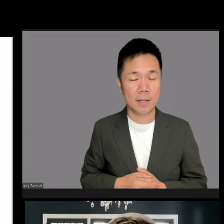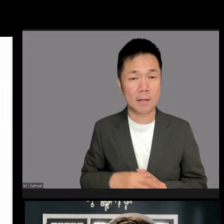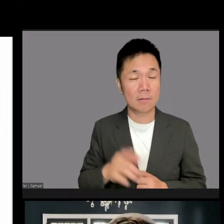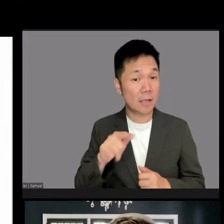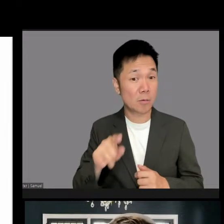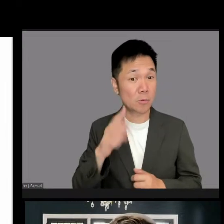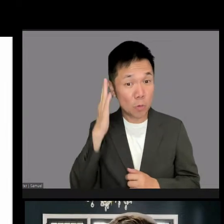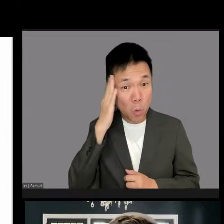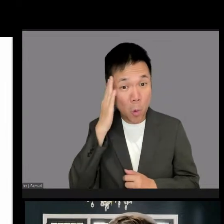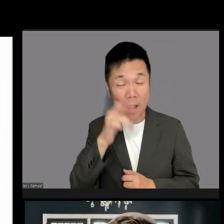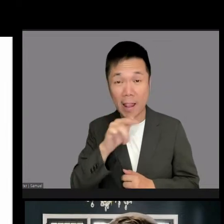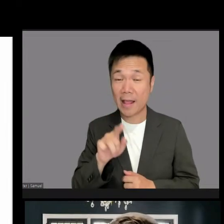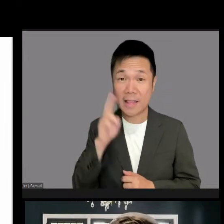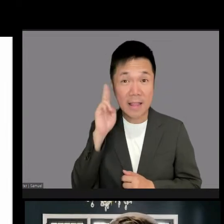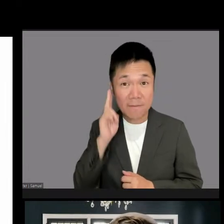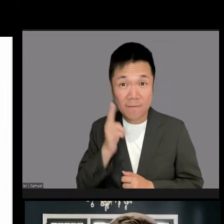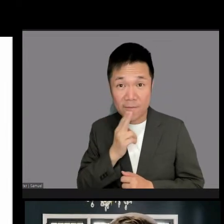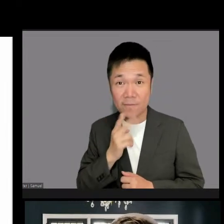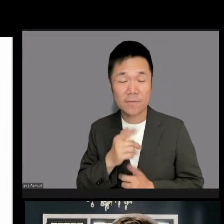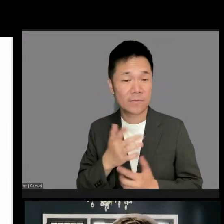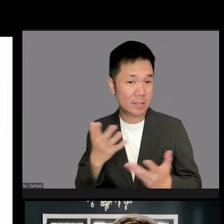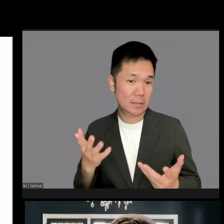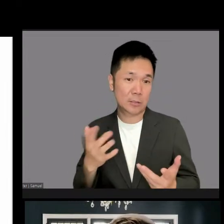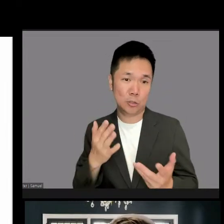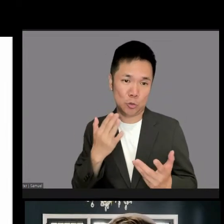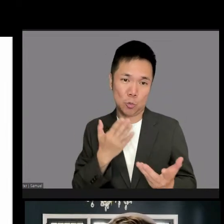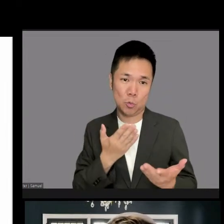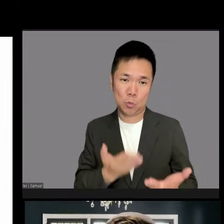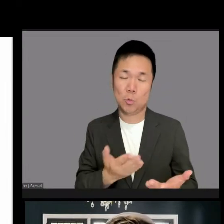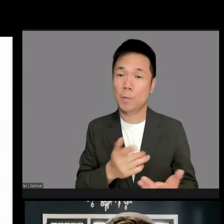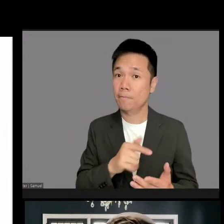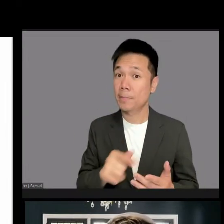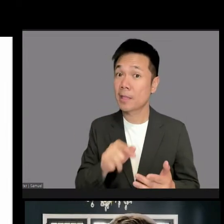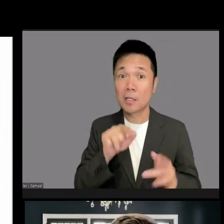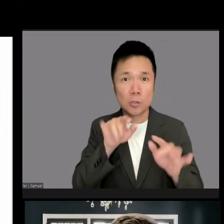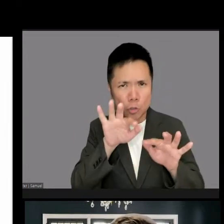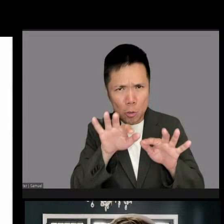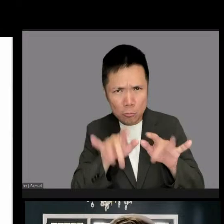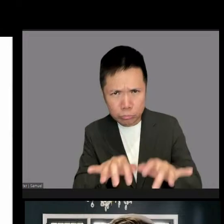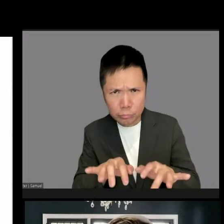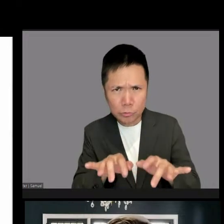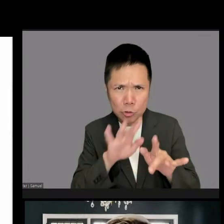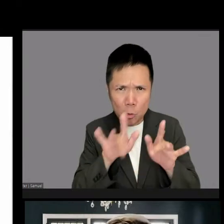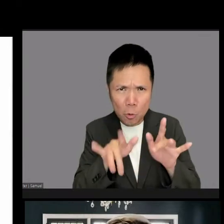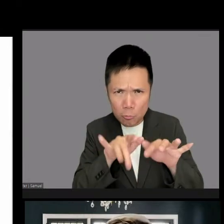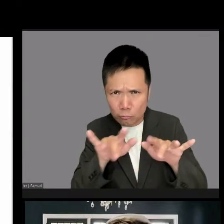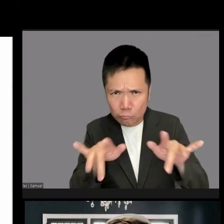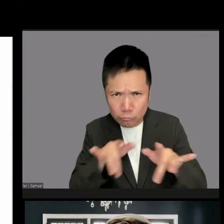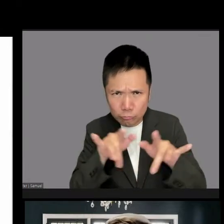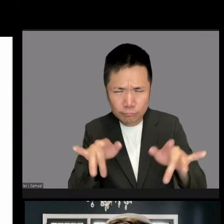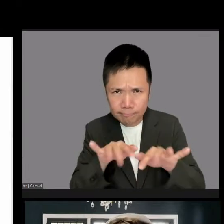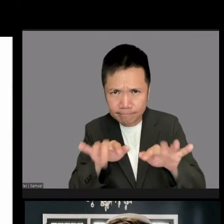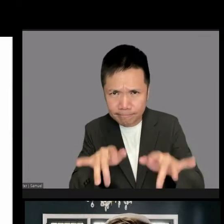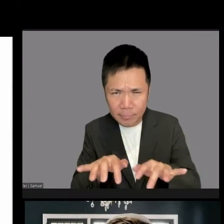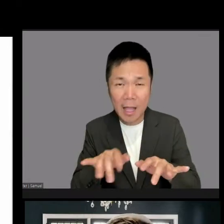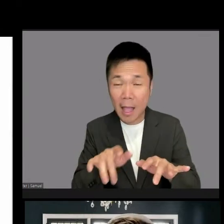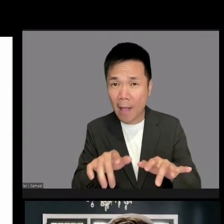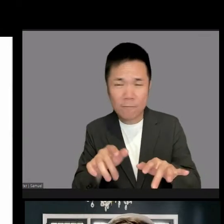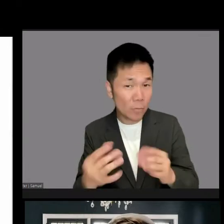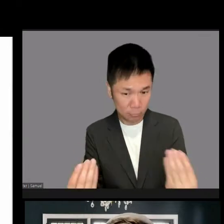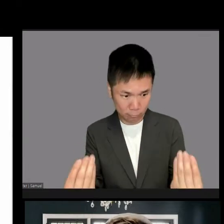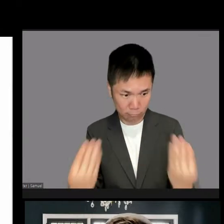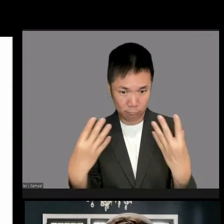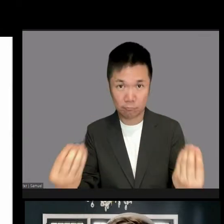you want to think about, your website, and if there is an audio component, are you using that audio